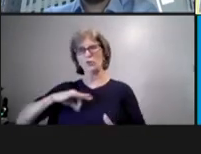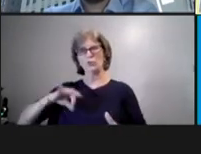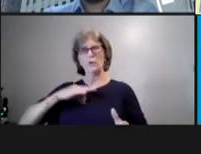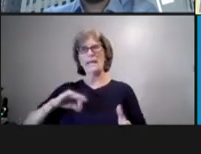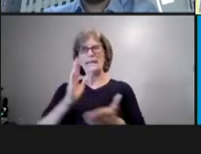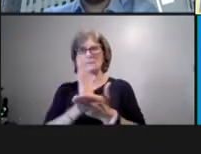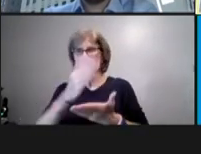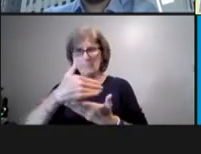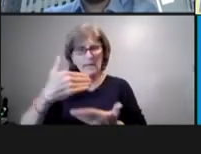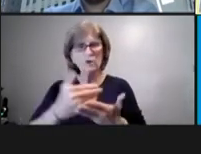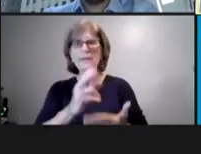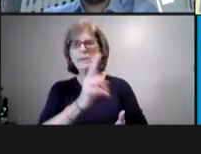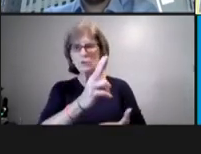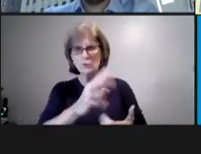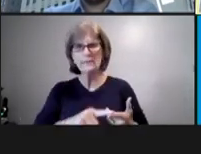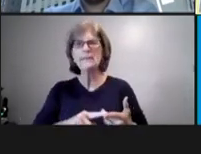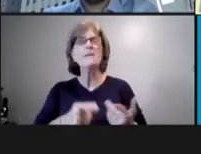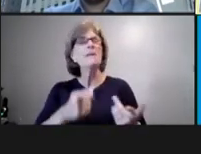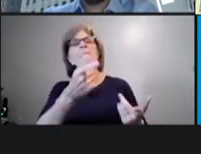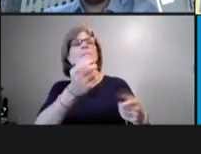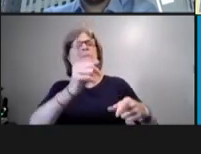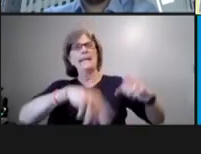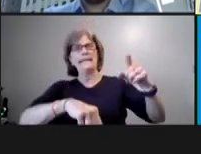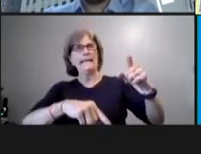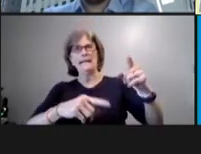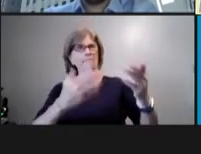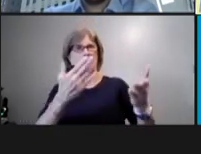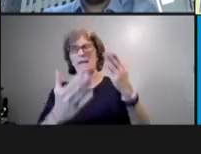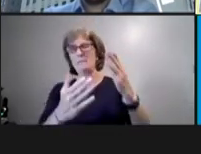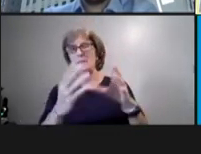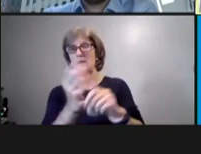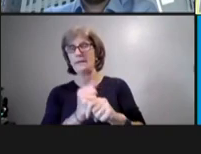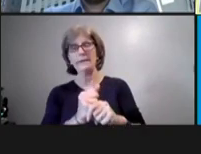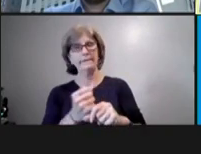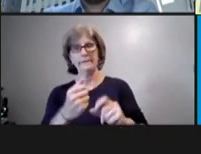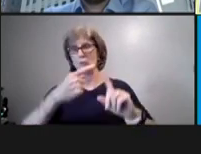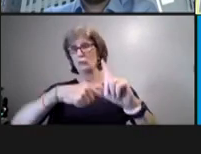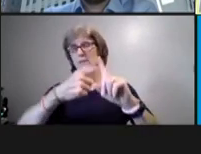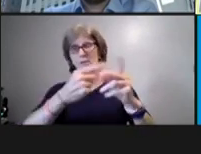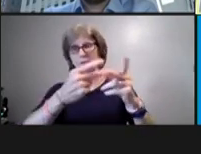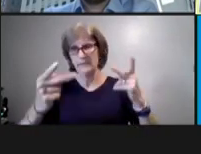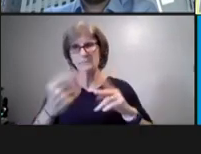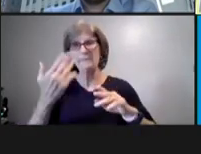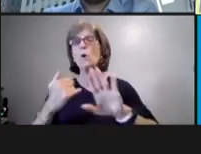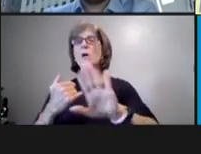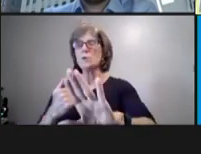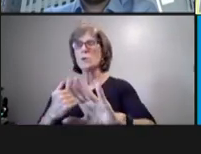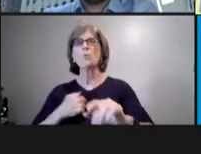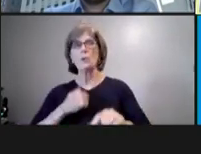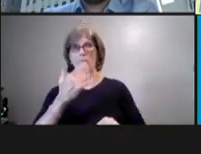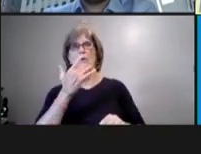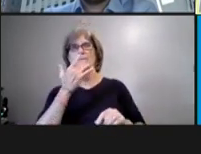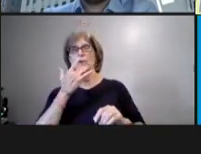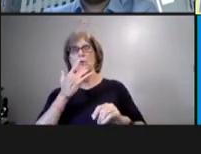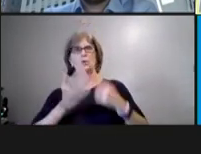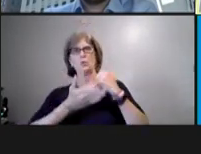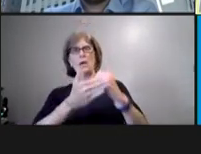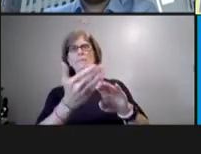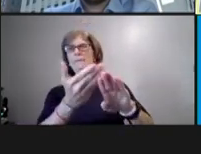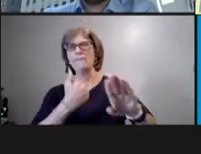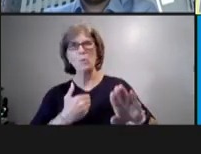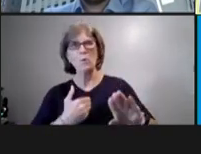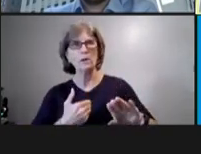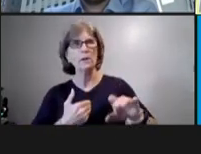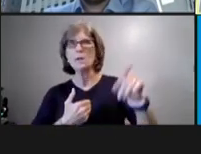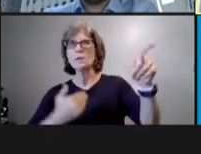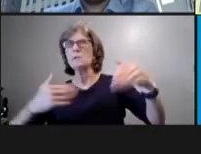can affect their ability to get rentals moving down the line. So we really appreciate the opportunity to be able to help people before they get